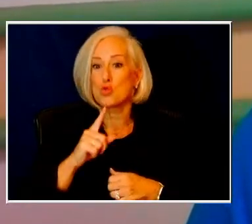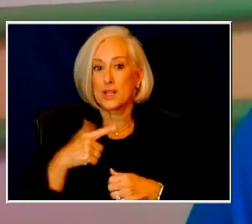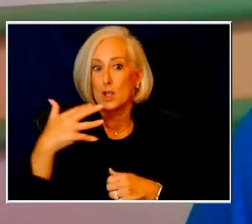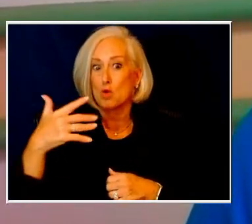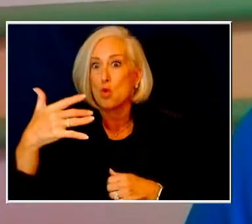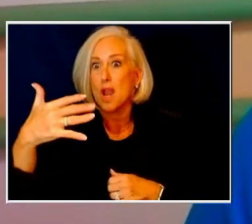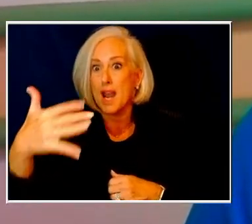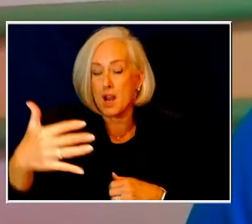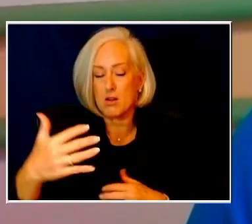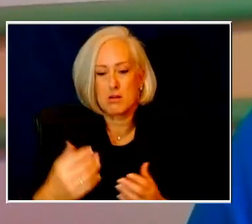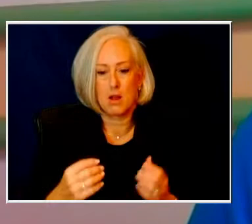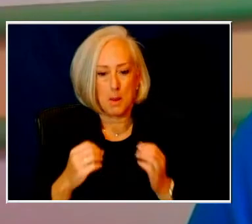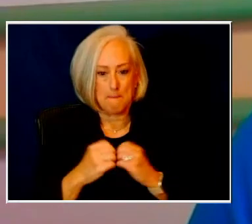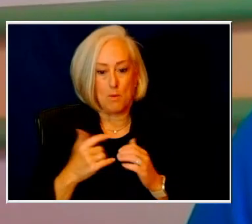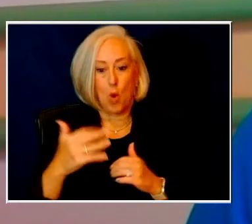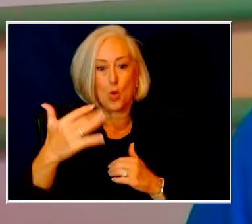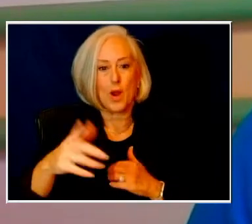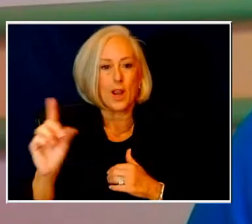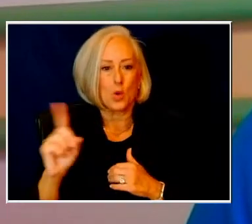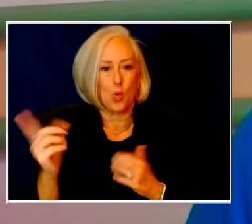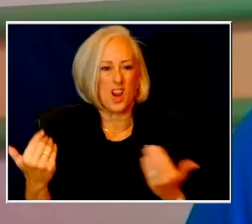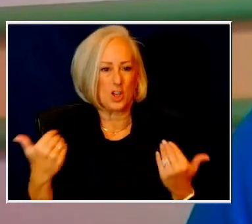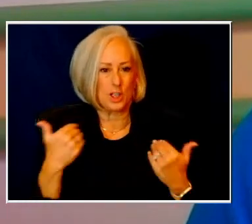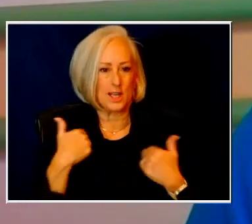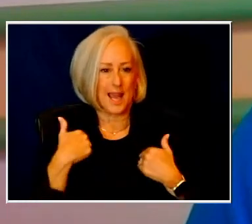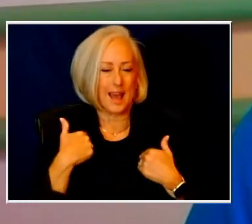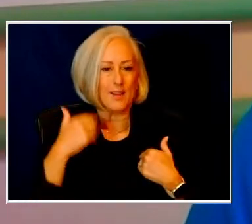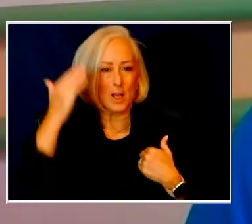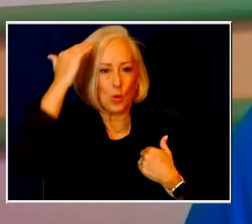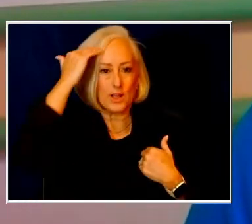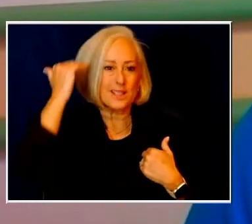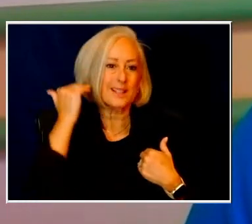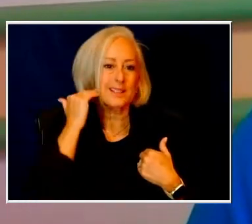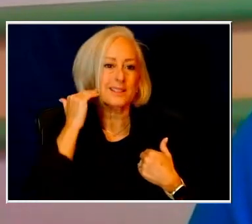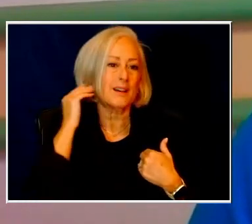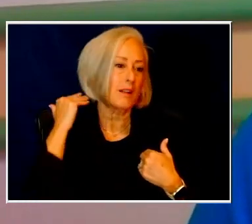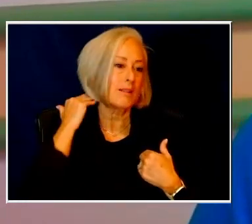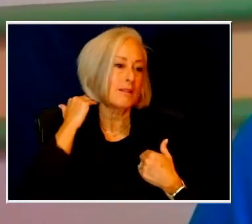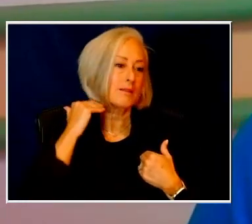it, which is kind of at the skull base and face, and